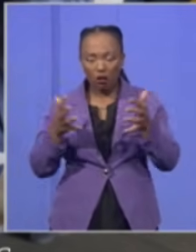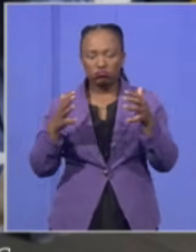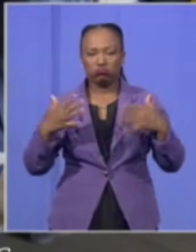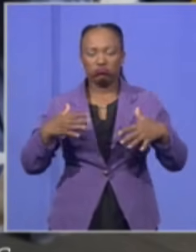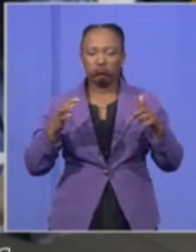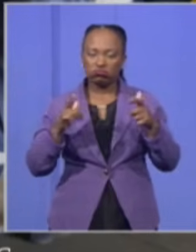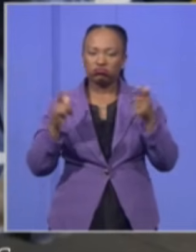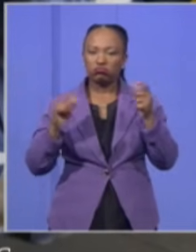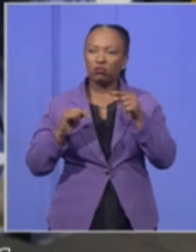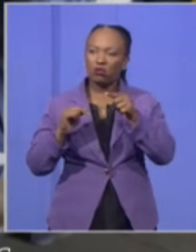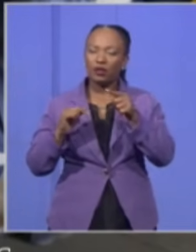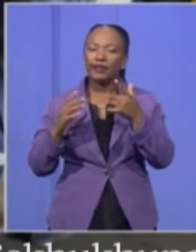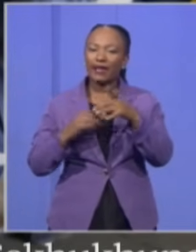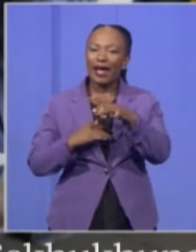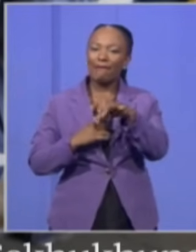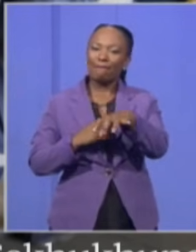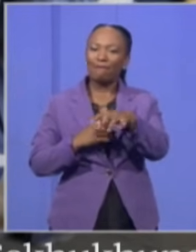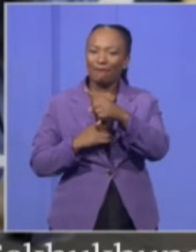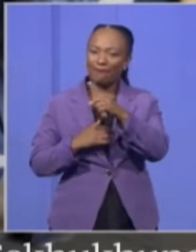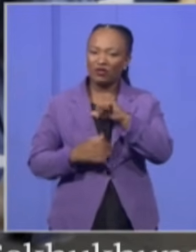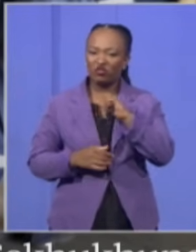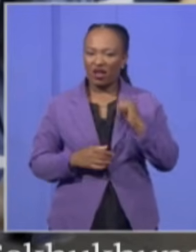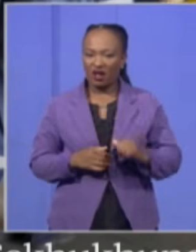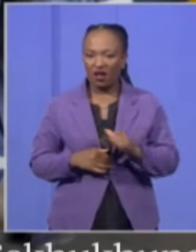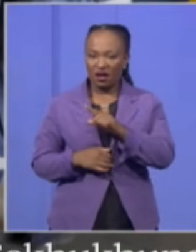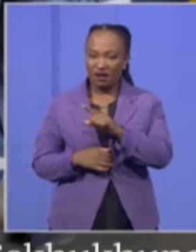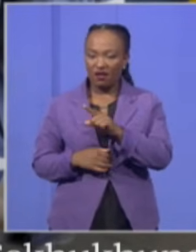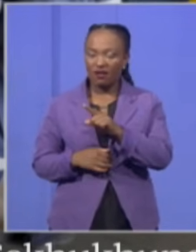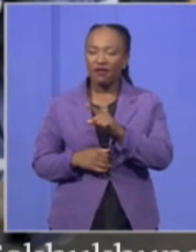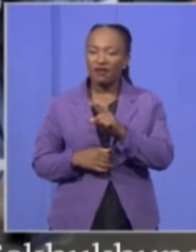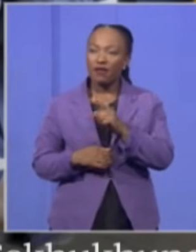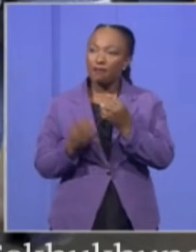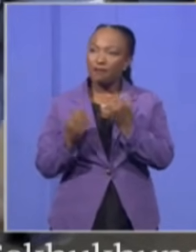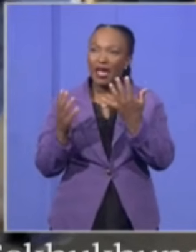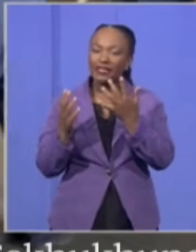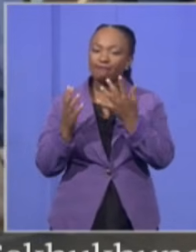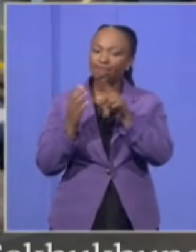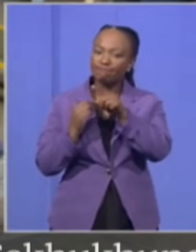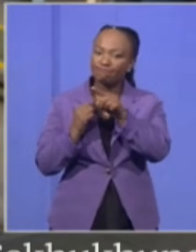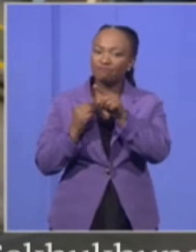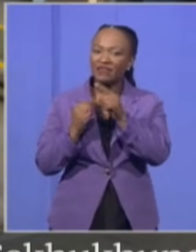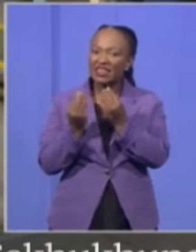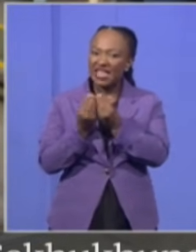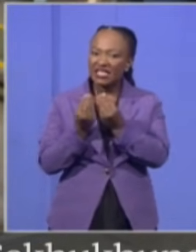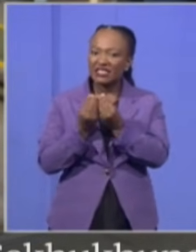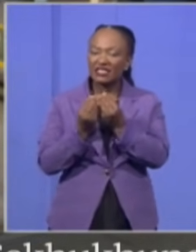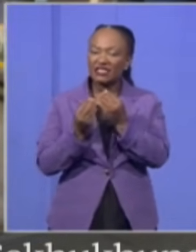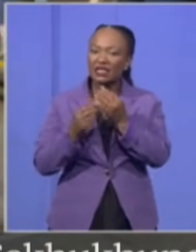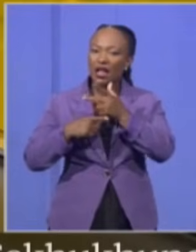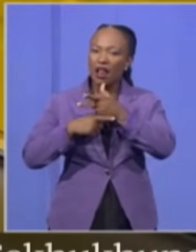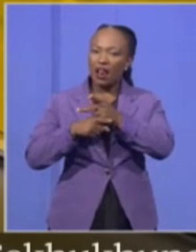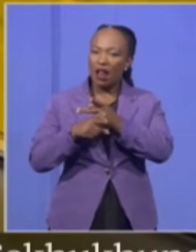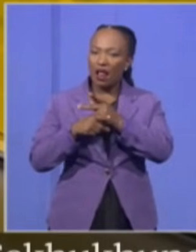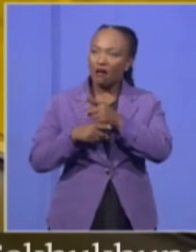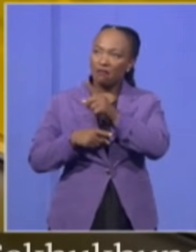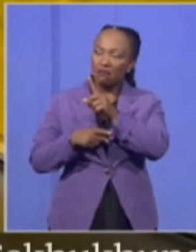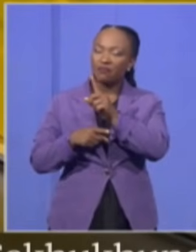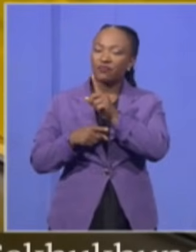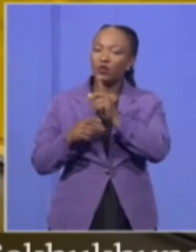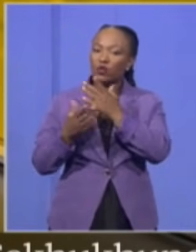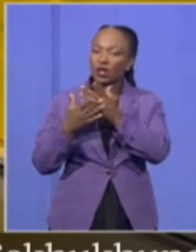of the world, most of the products that will be manufactured will either have a relationship